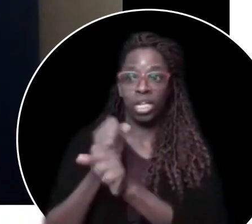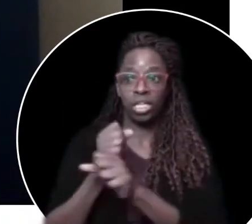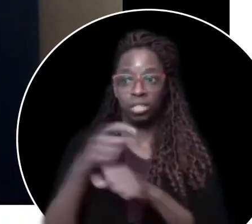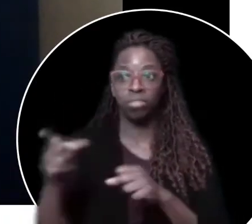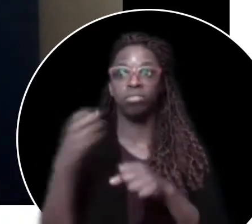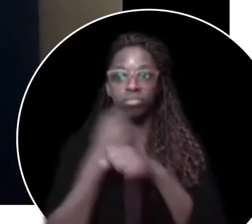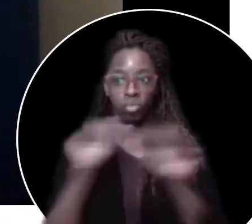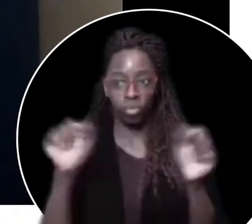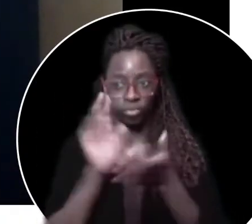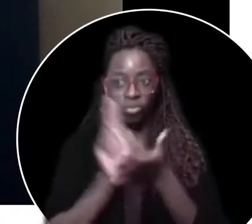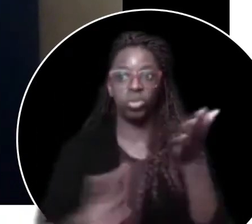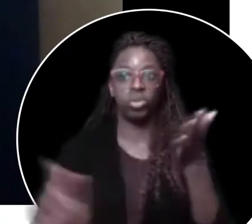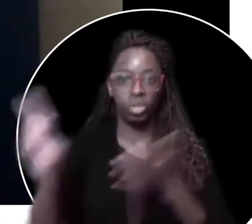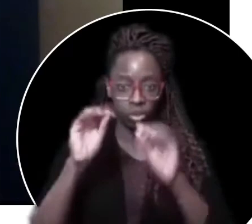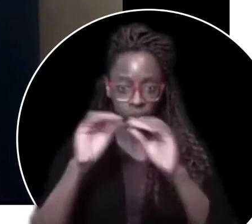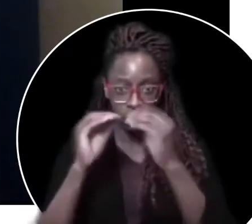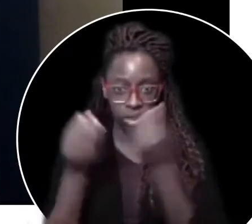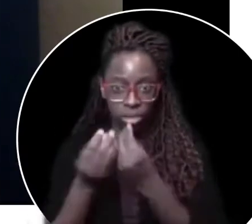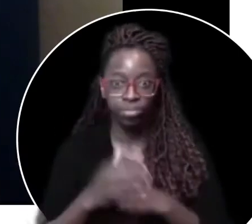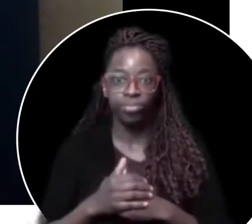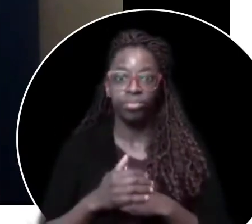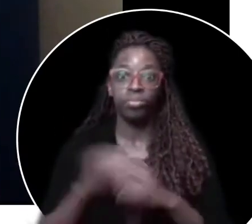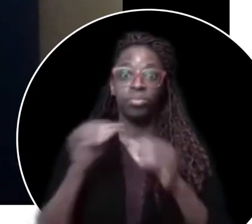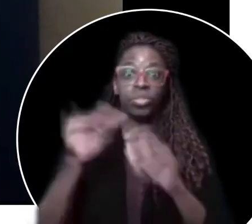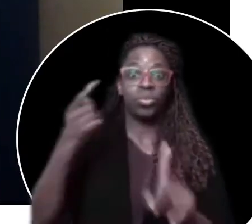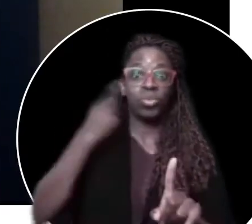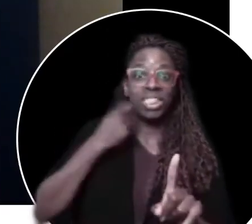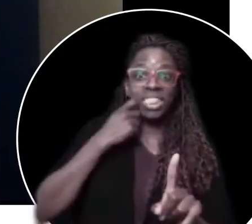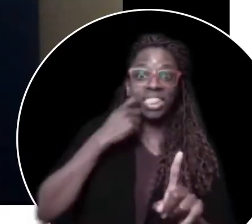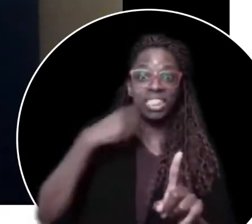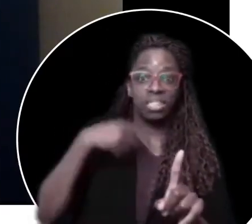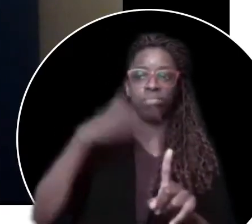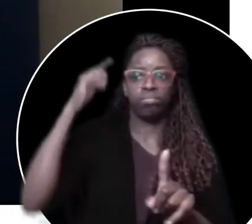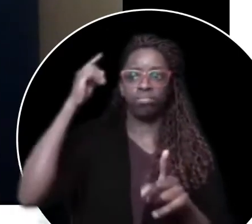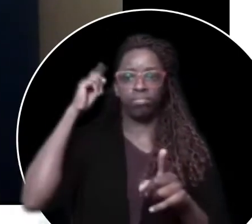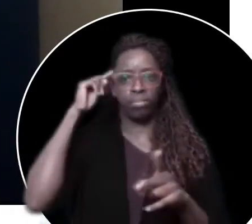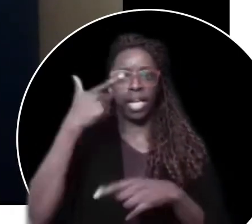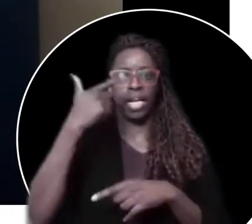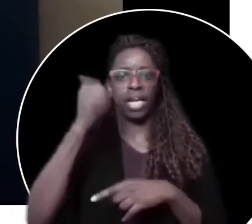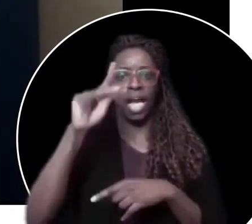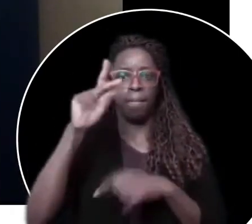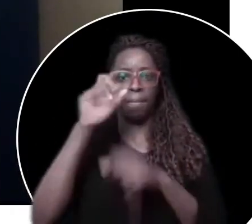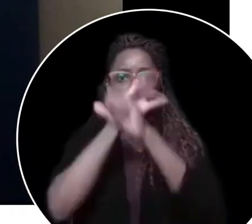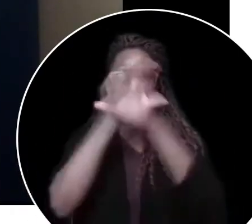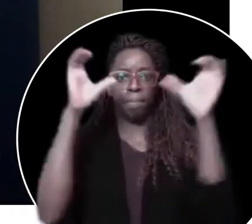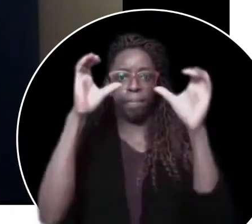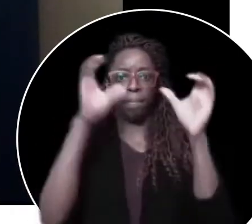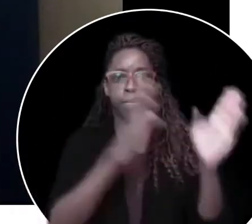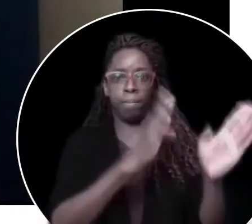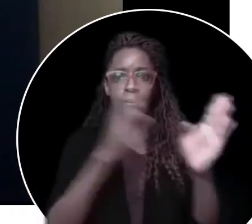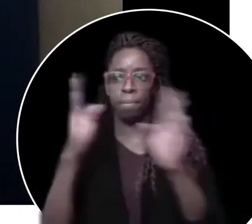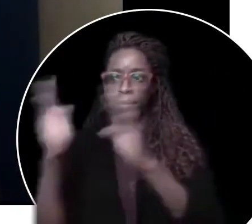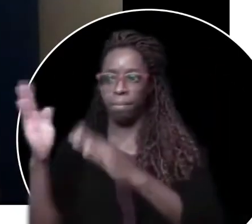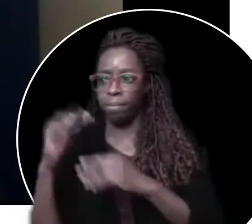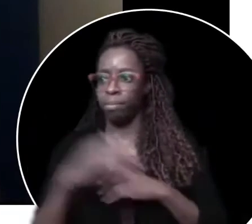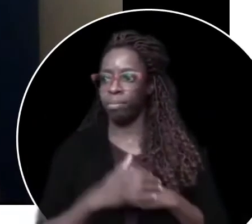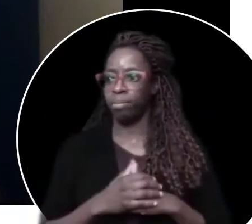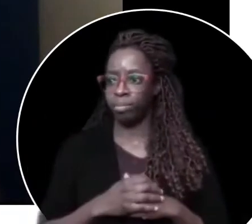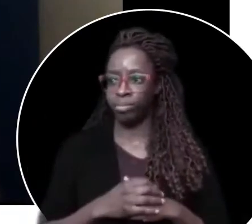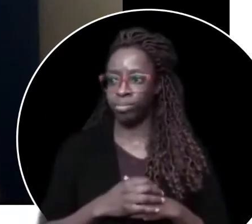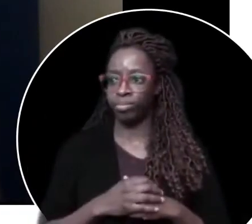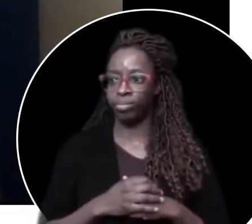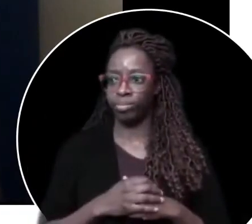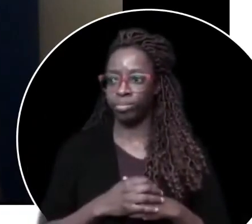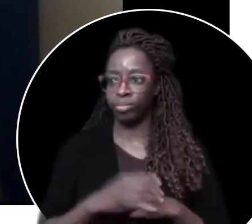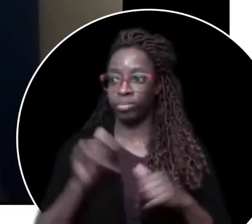Europe to historical processes and events, as well as in my scholarship on borders, archives, diaspora, and global Blackness. To me